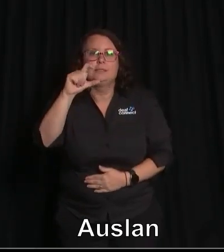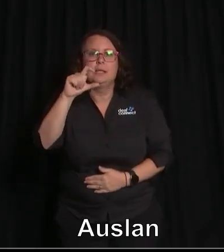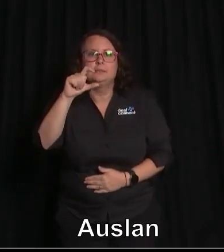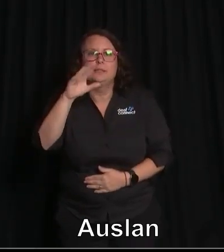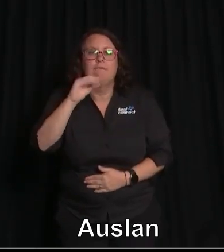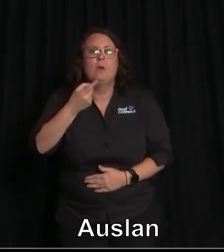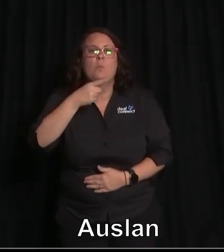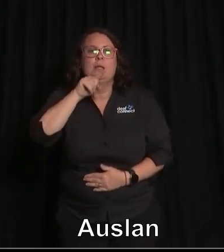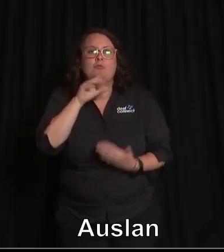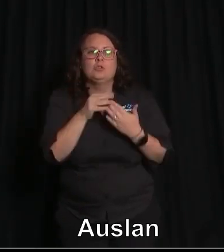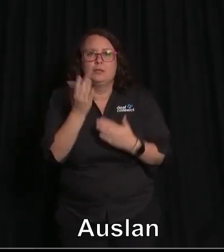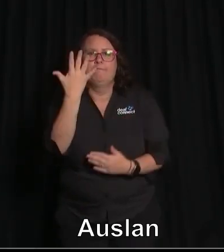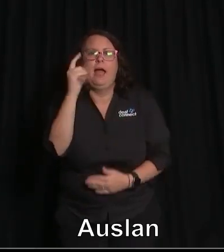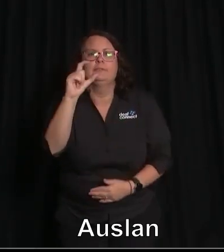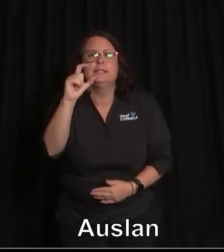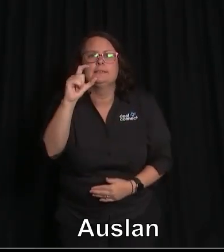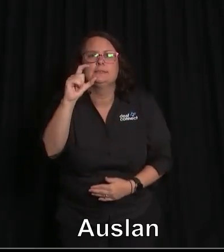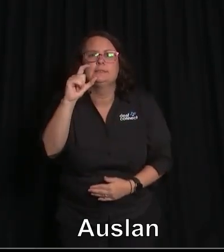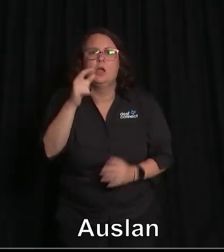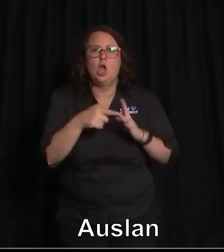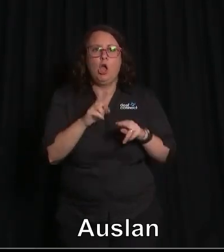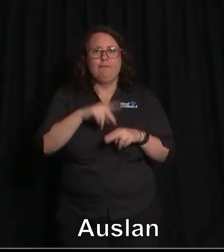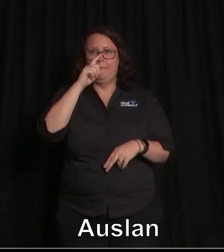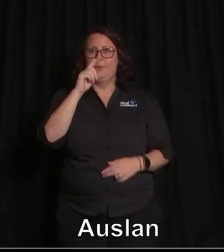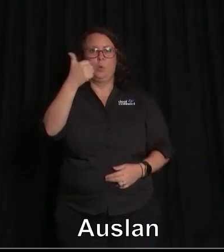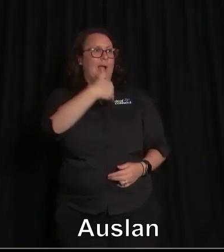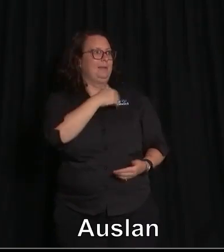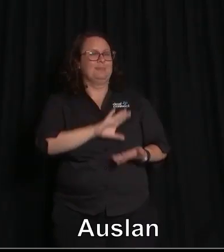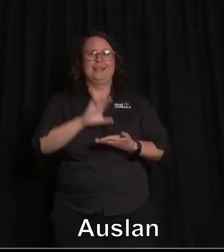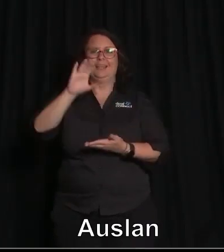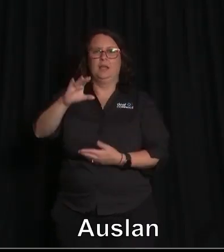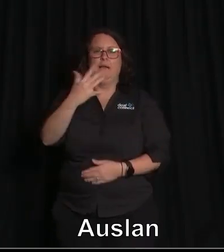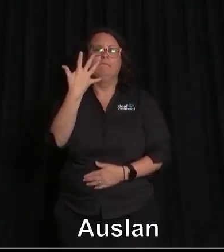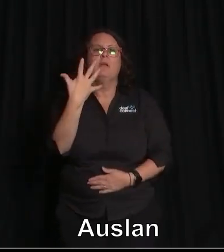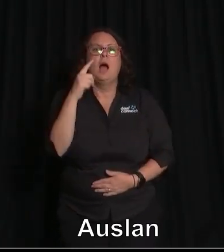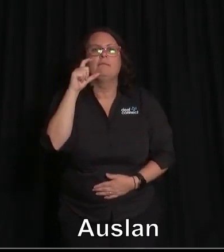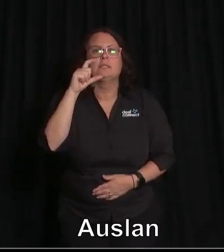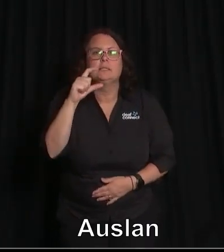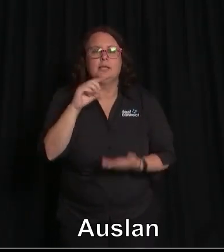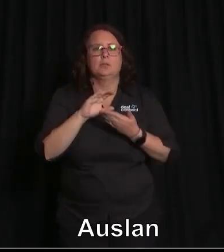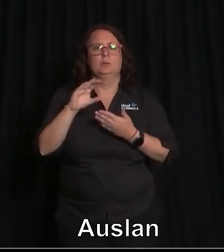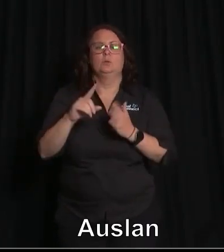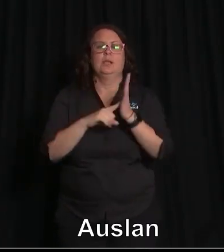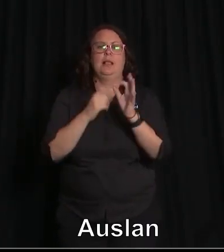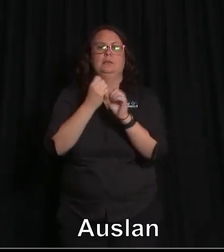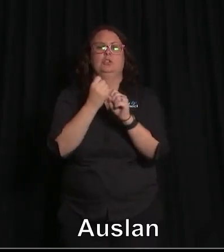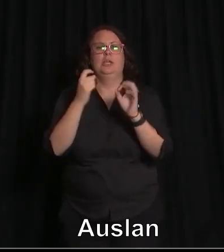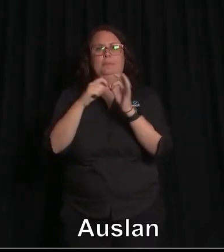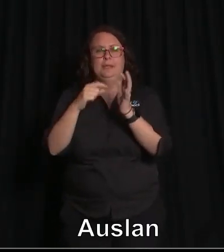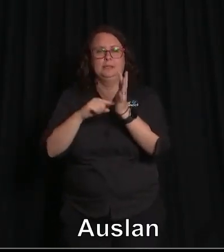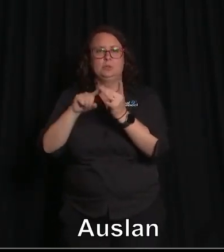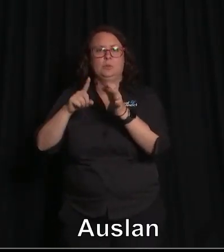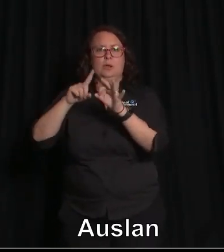every $100 of philanthropic funding goes to LGBTI organizations.